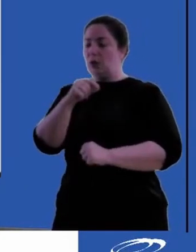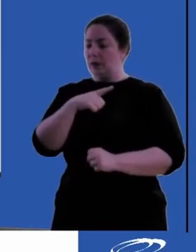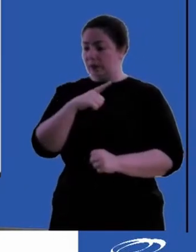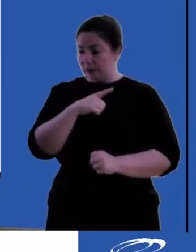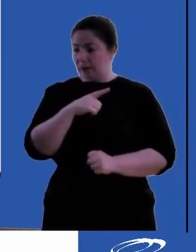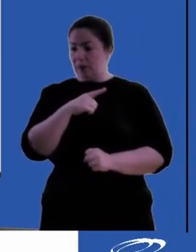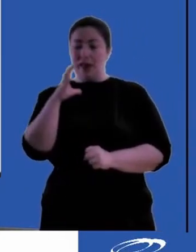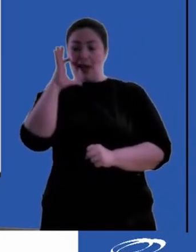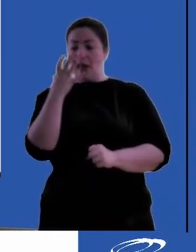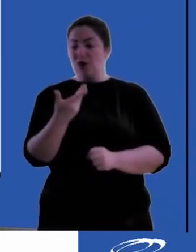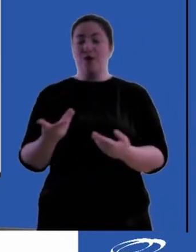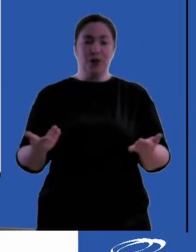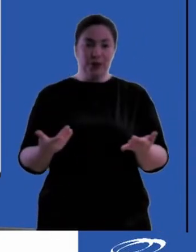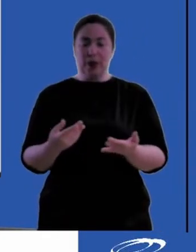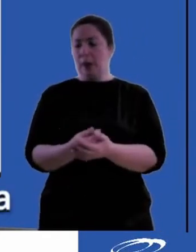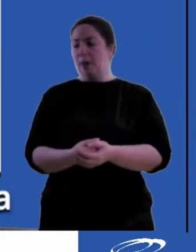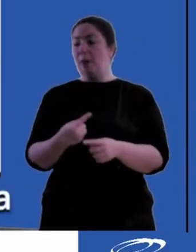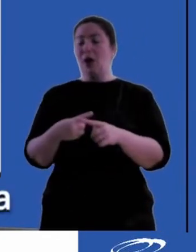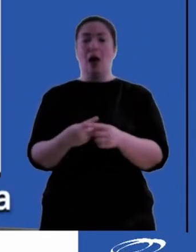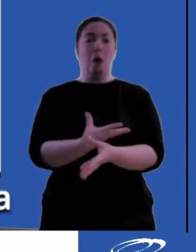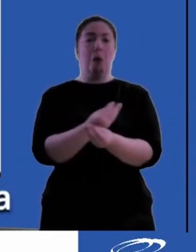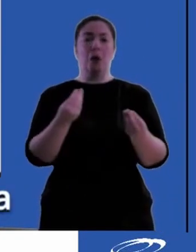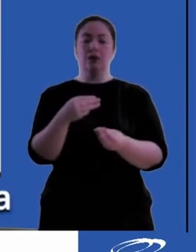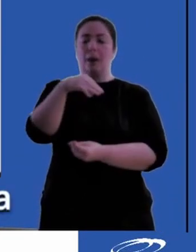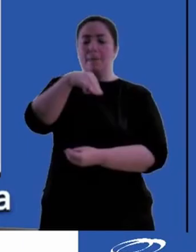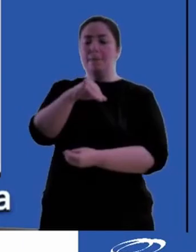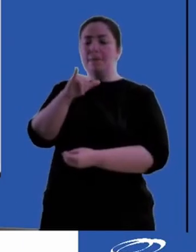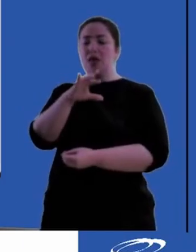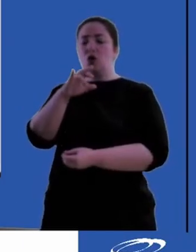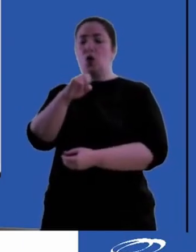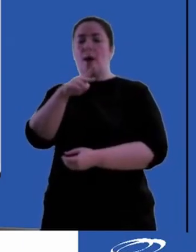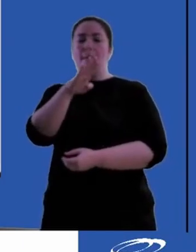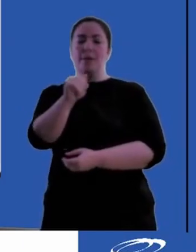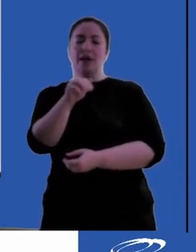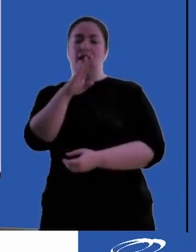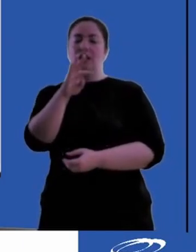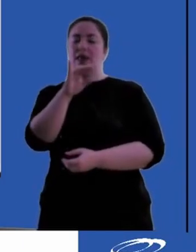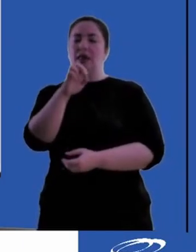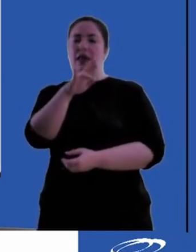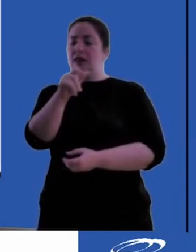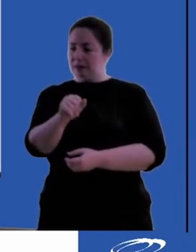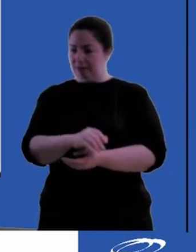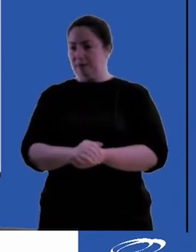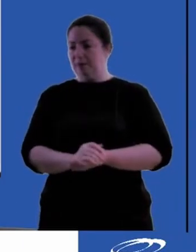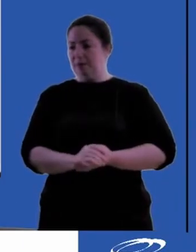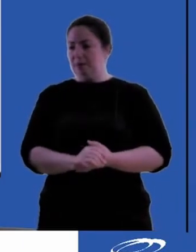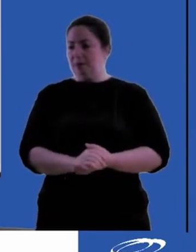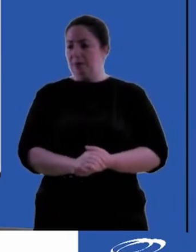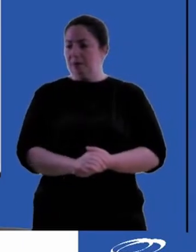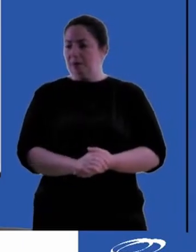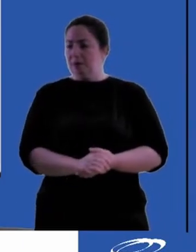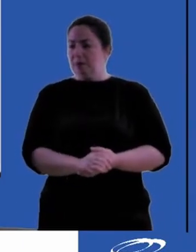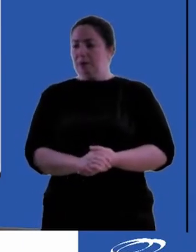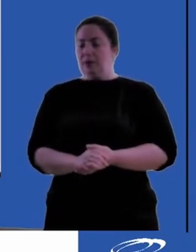reads, most are bacterial. And if we take the bacterial reads, most of them belong to an organism called